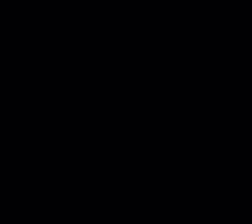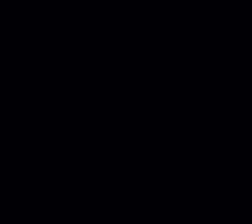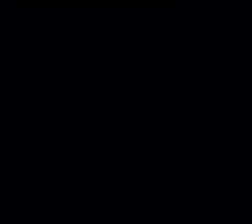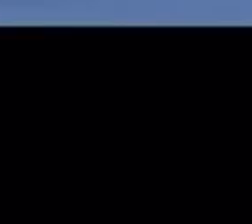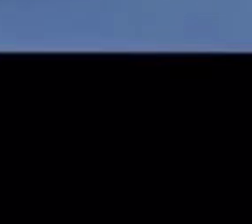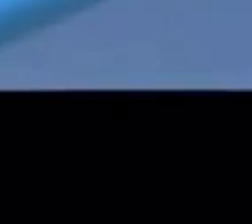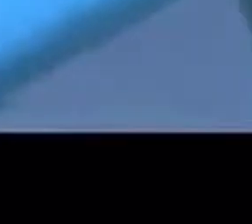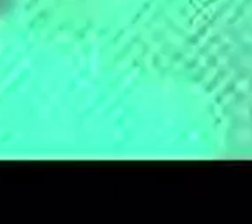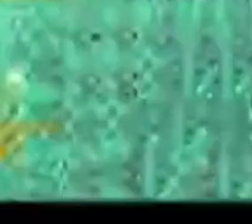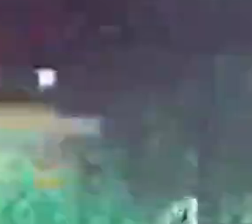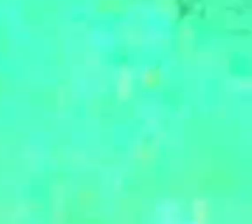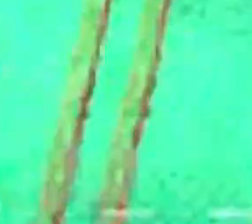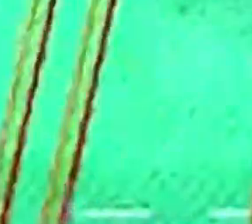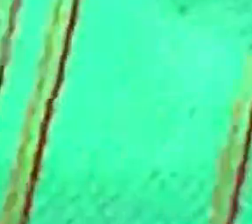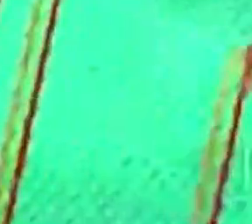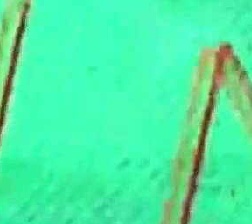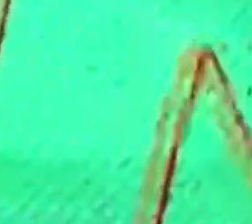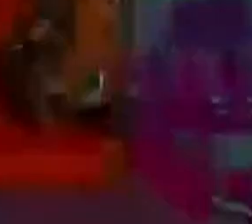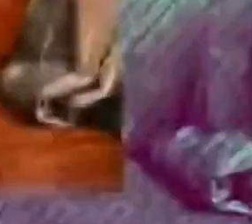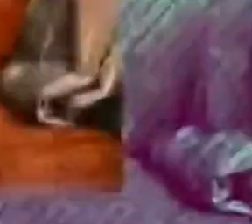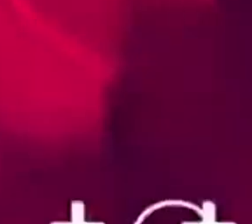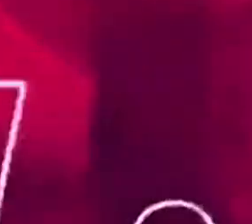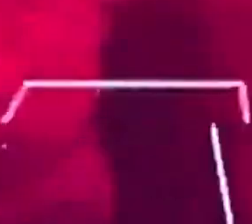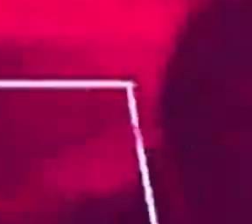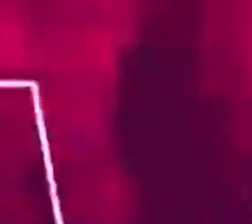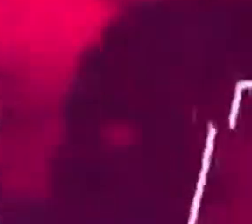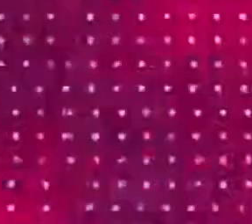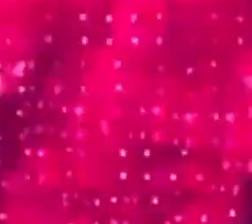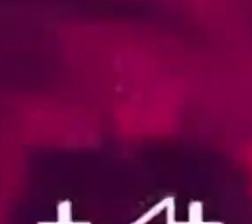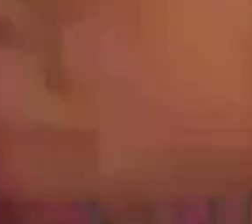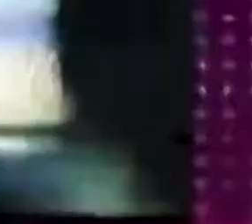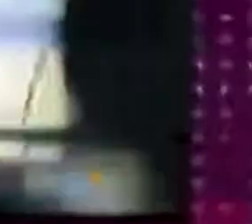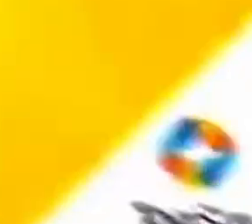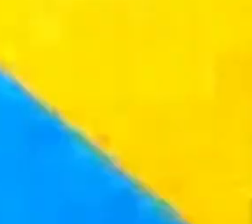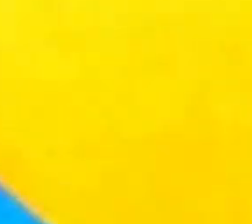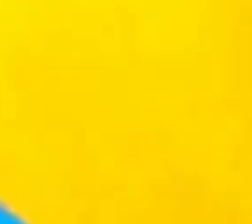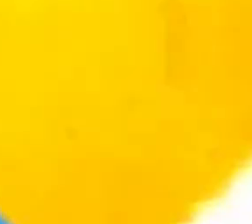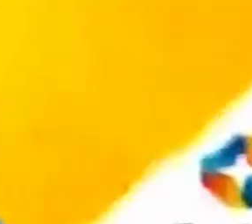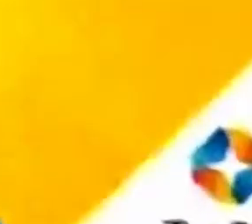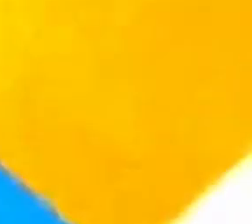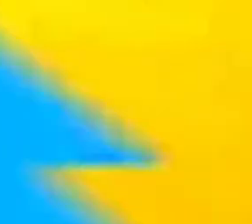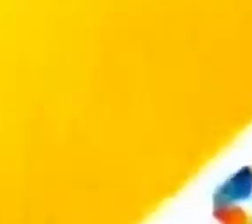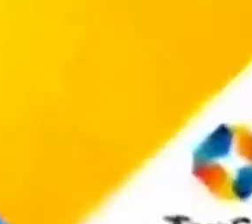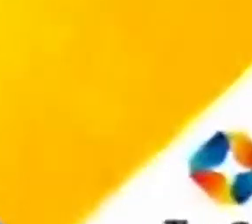Treat yourself to some warming entertainment this May on Top Star for just 210 kwacha on